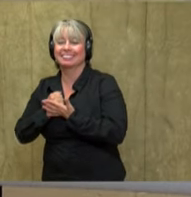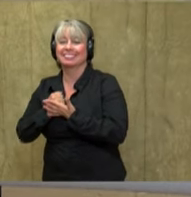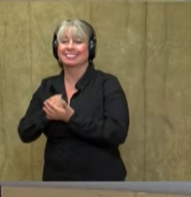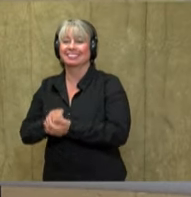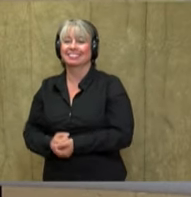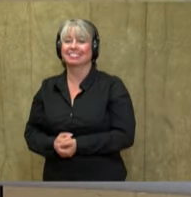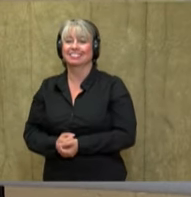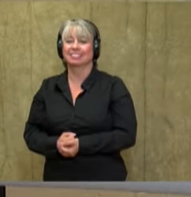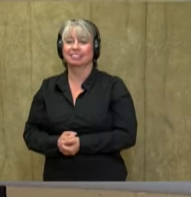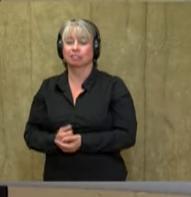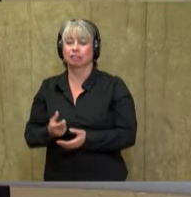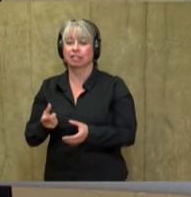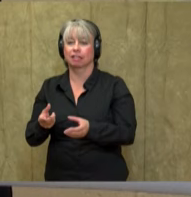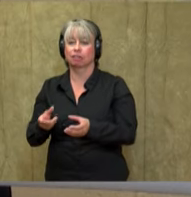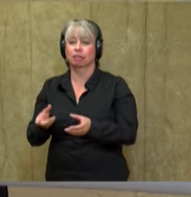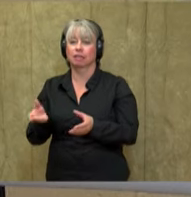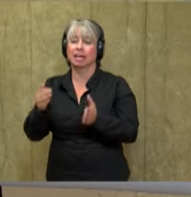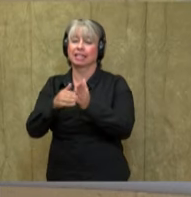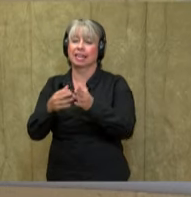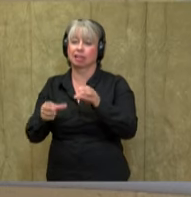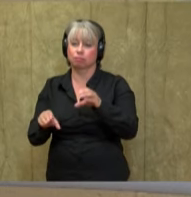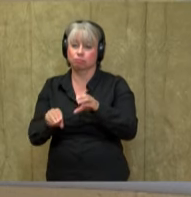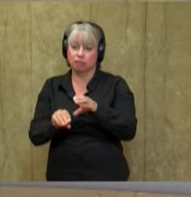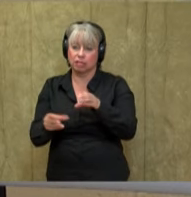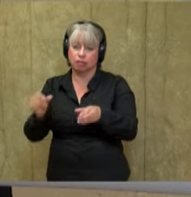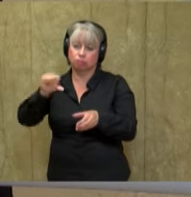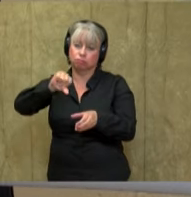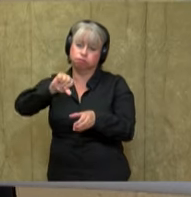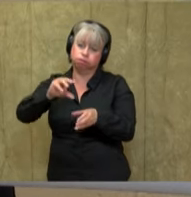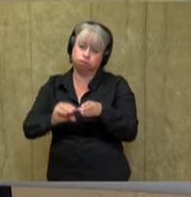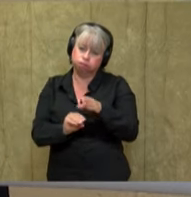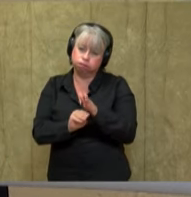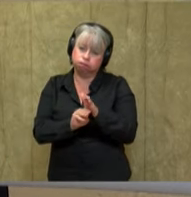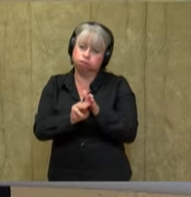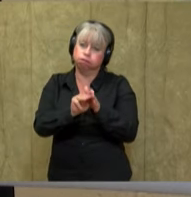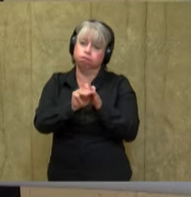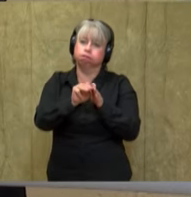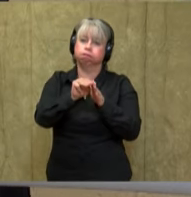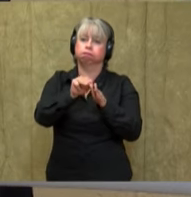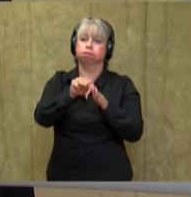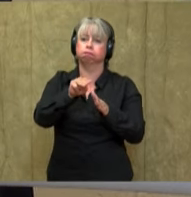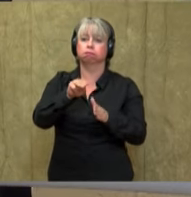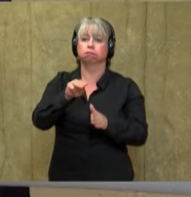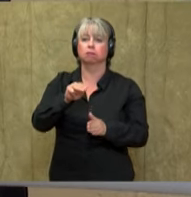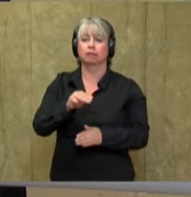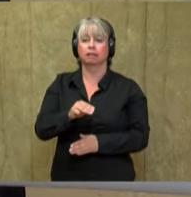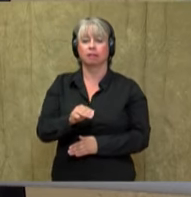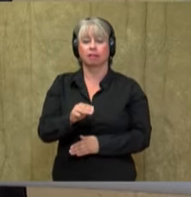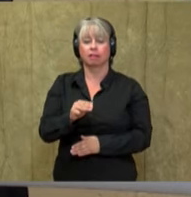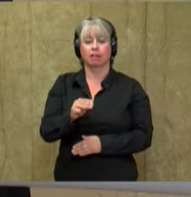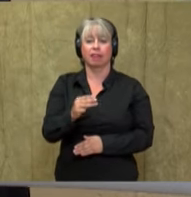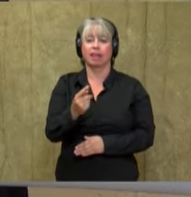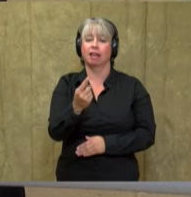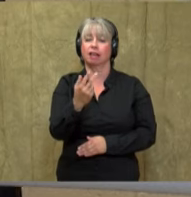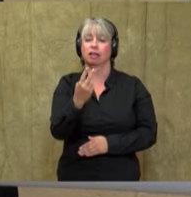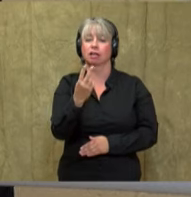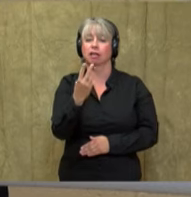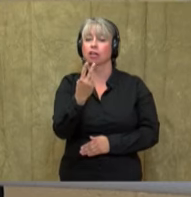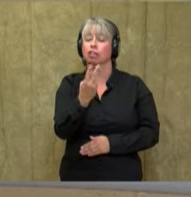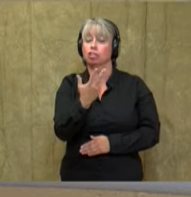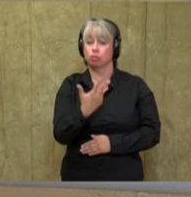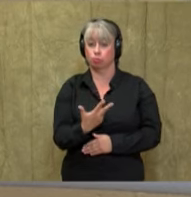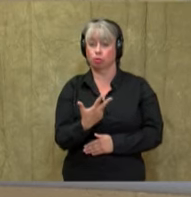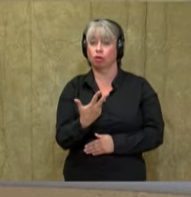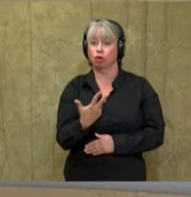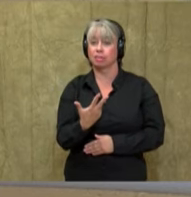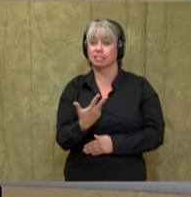Okay, right to the rim. And pour it in. This would make two-thirds. Oop, a little bit came out.